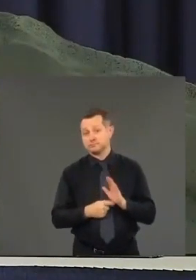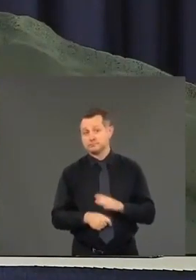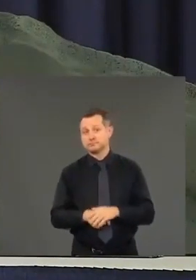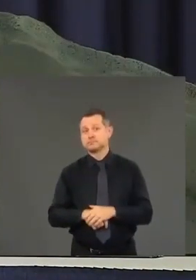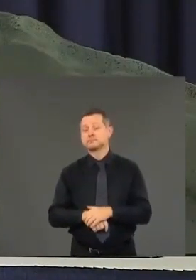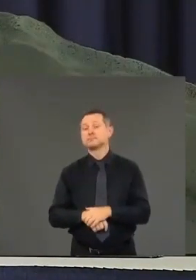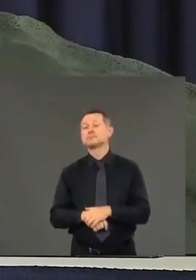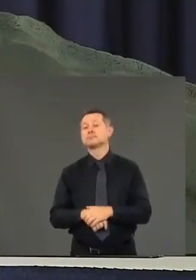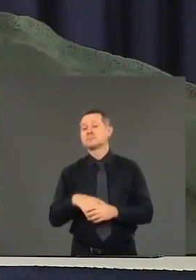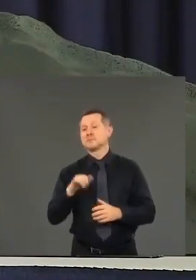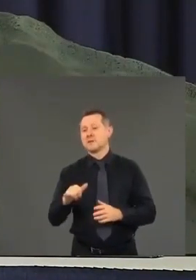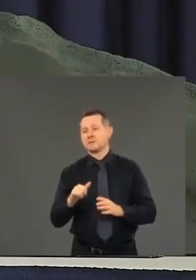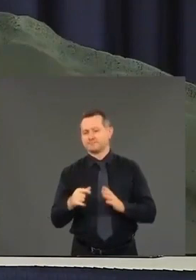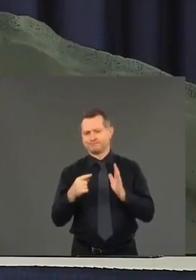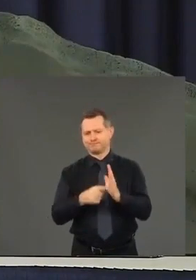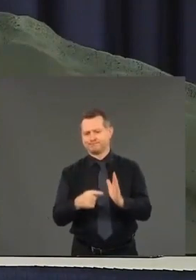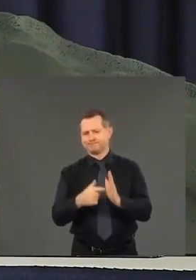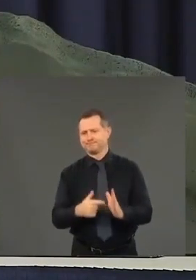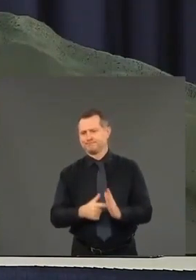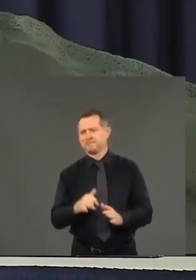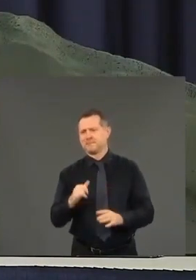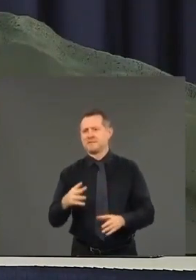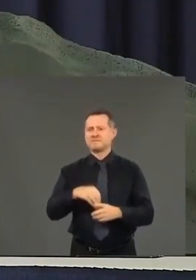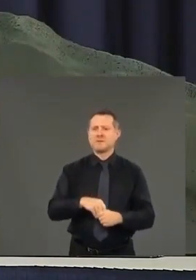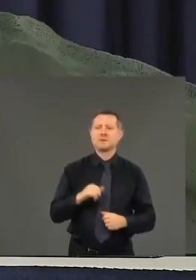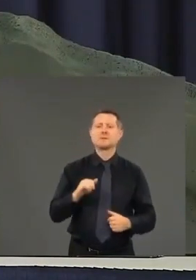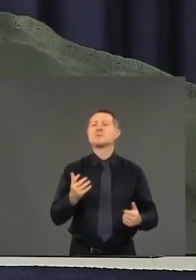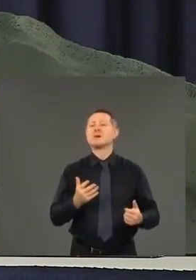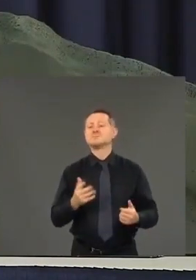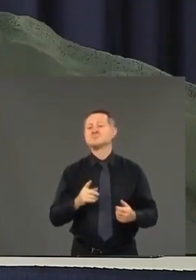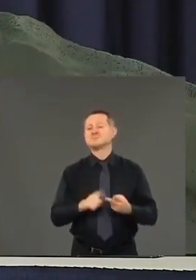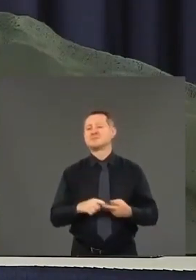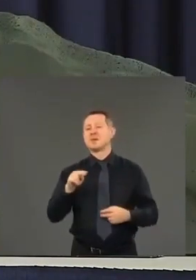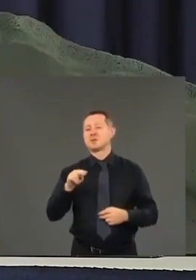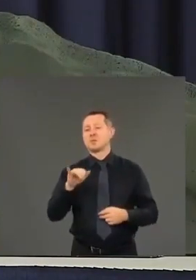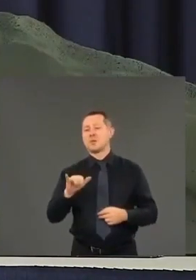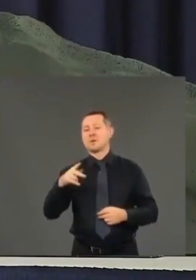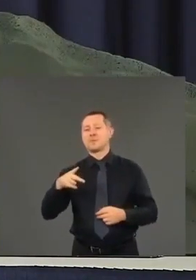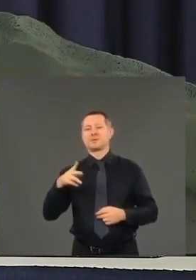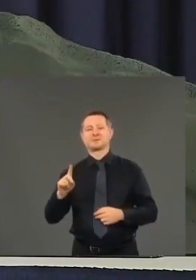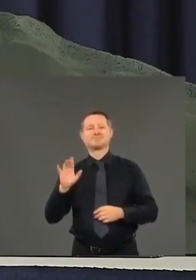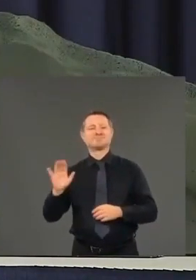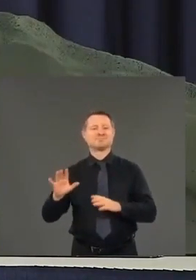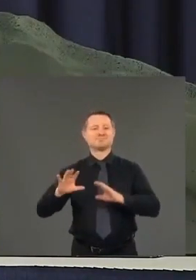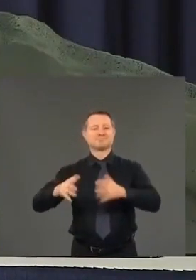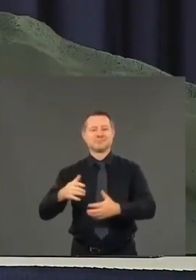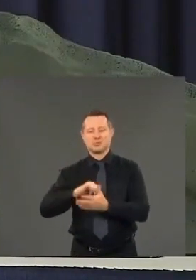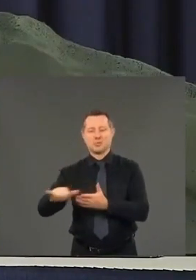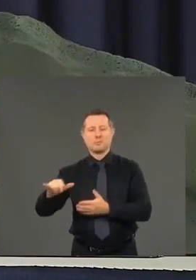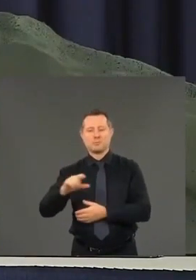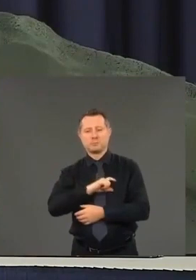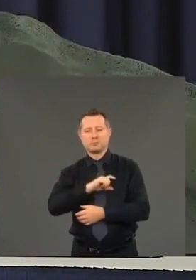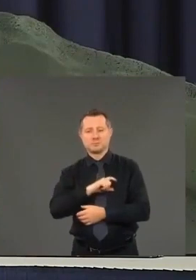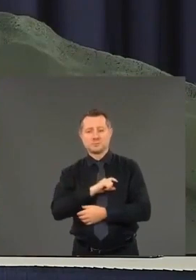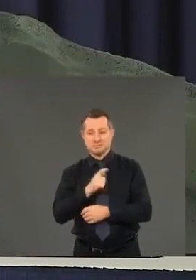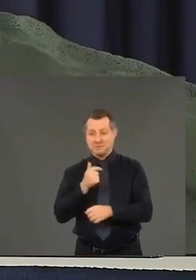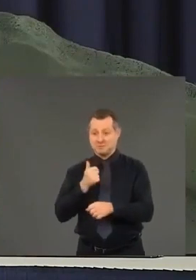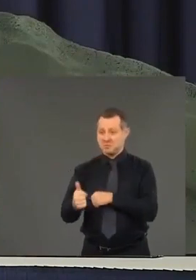embodied existing NYPD policy. So it can't be the chokehold law either.